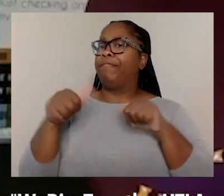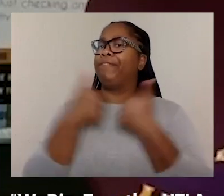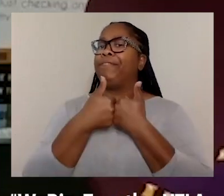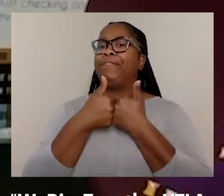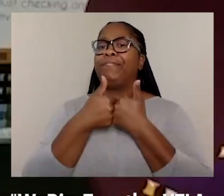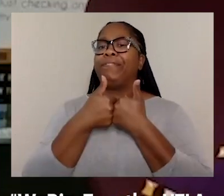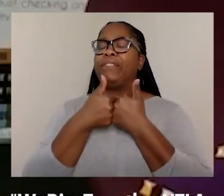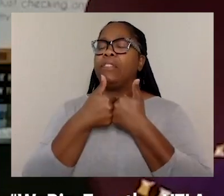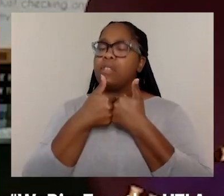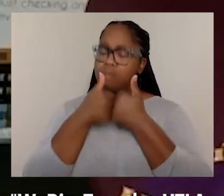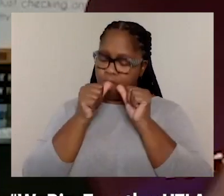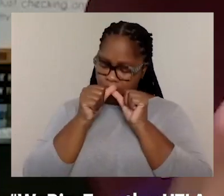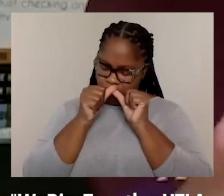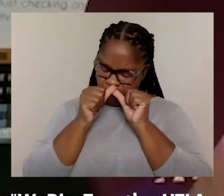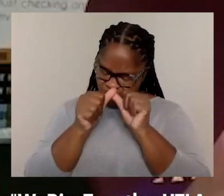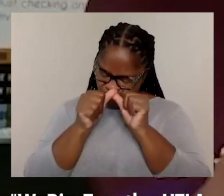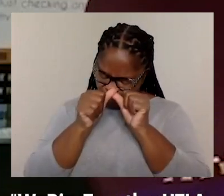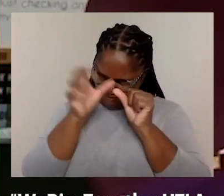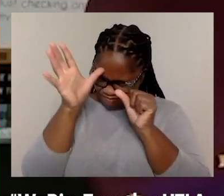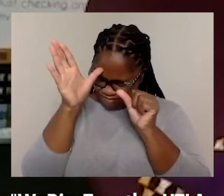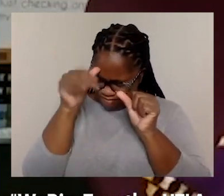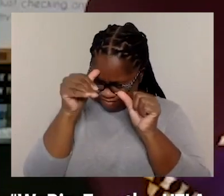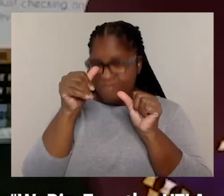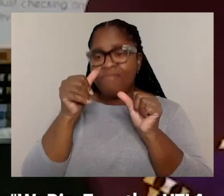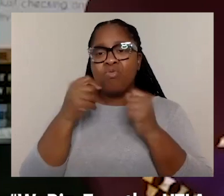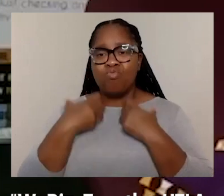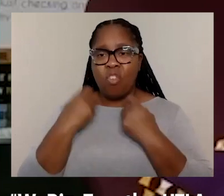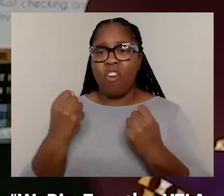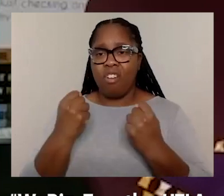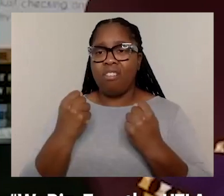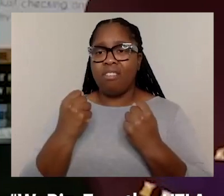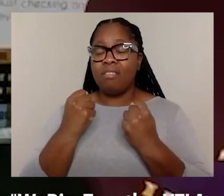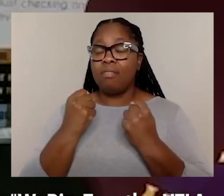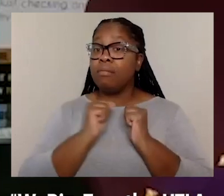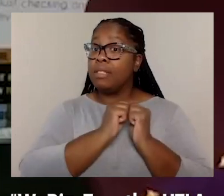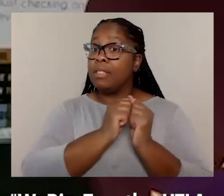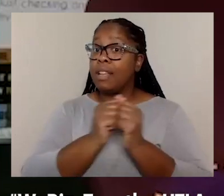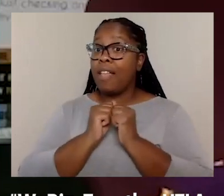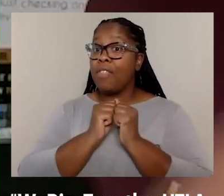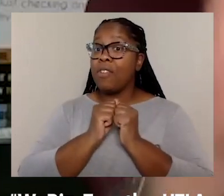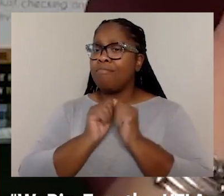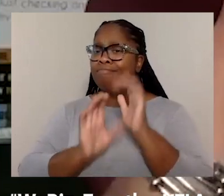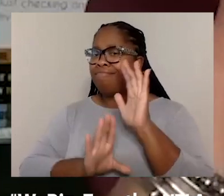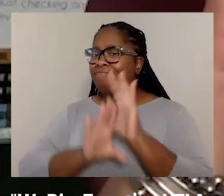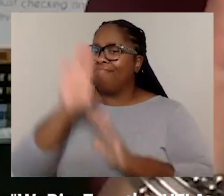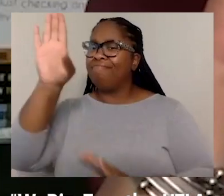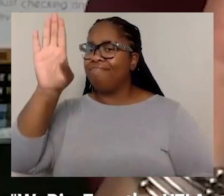strong, because together we rise.